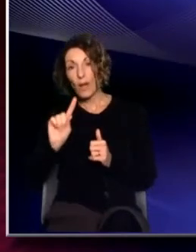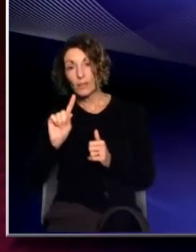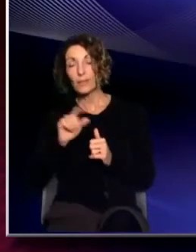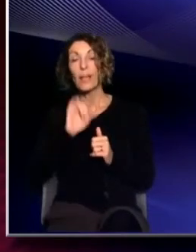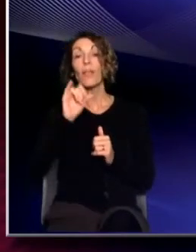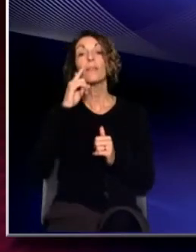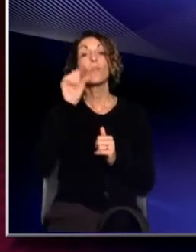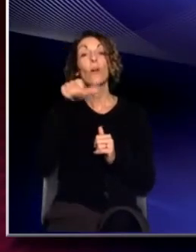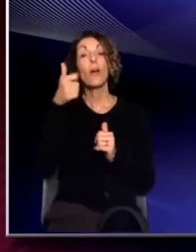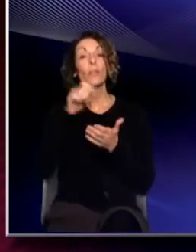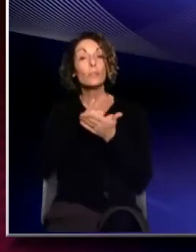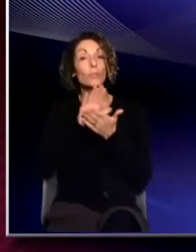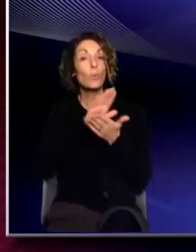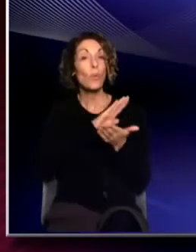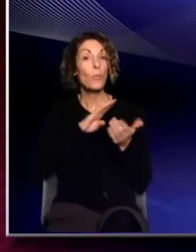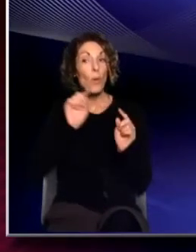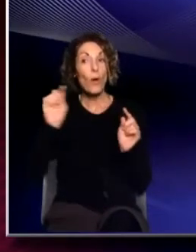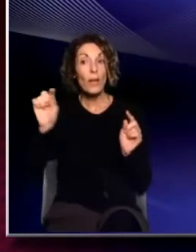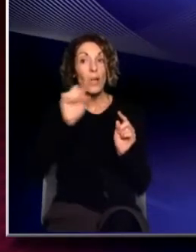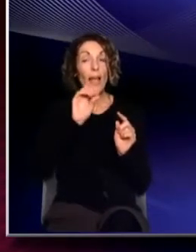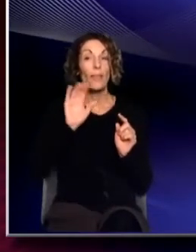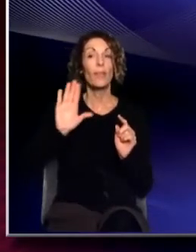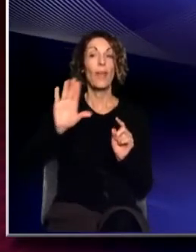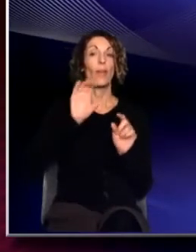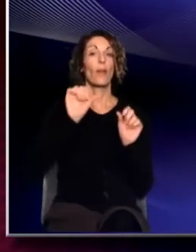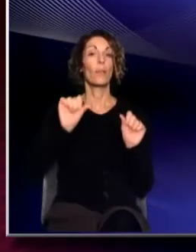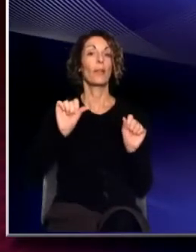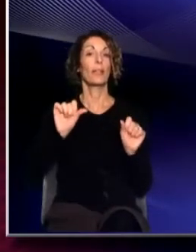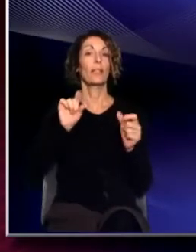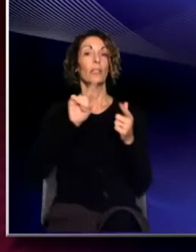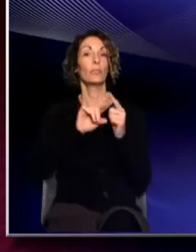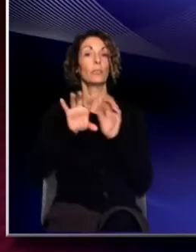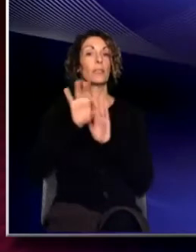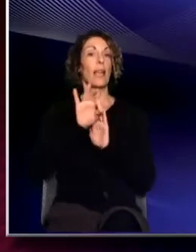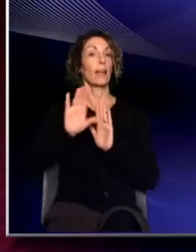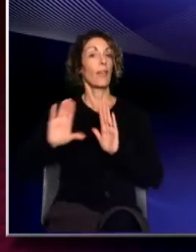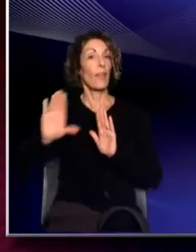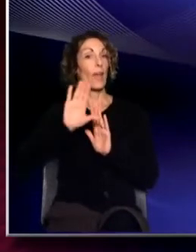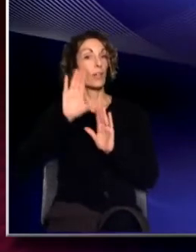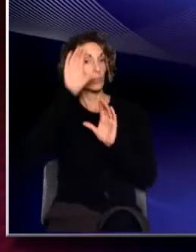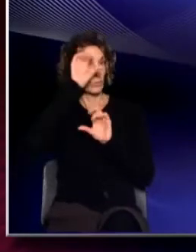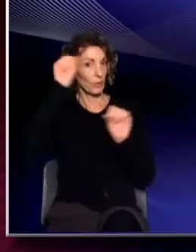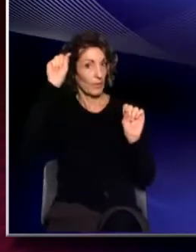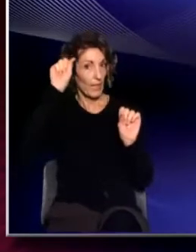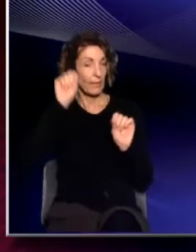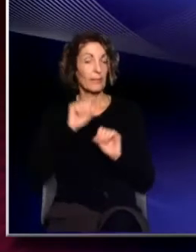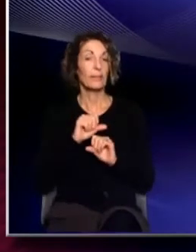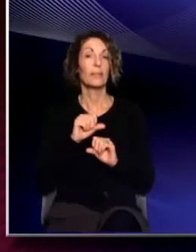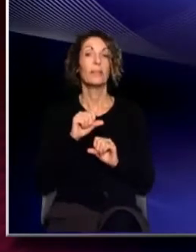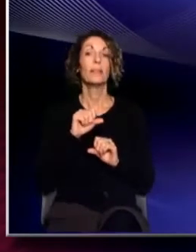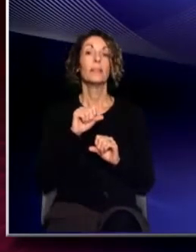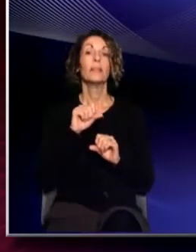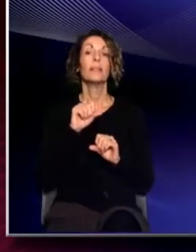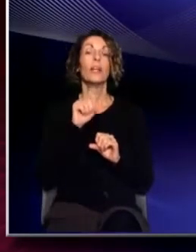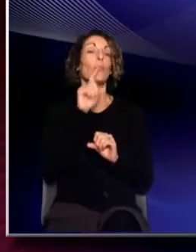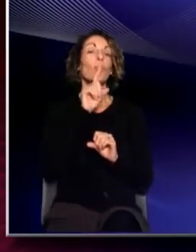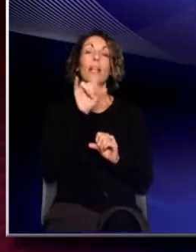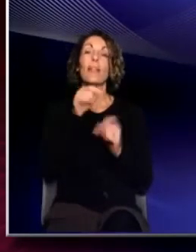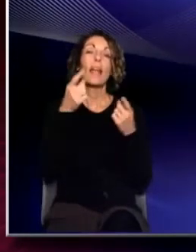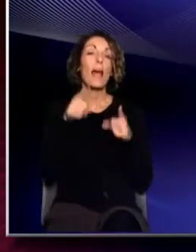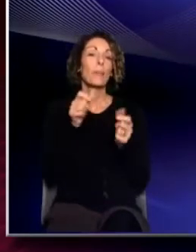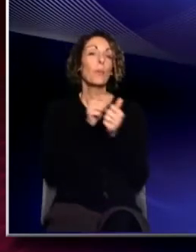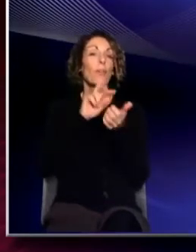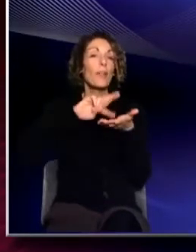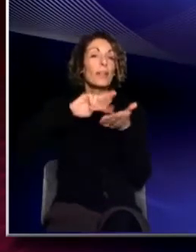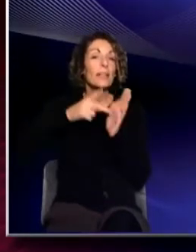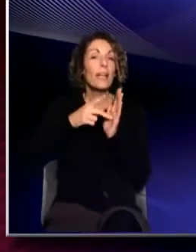school boards and their ability to select their superintendents. So it was really done with an intent to